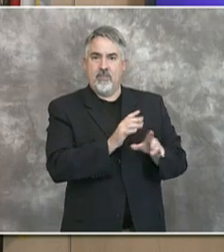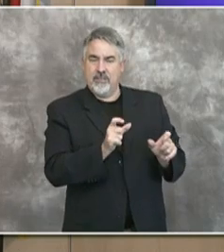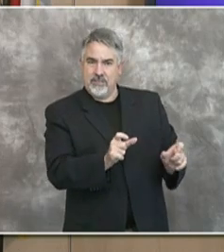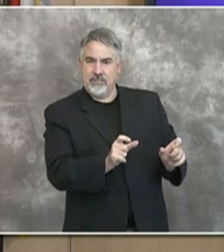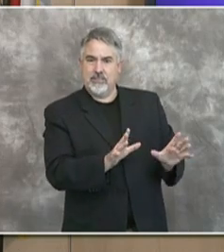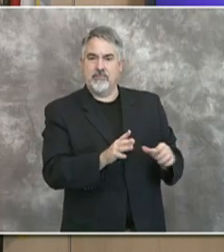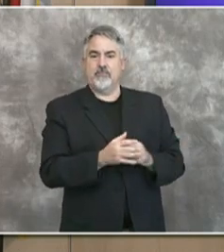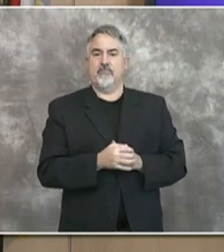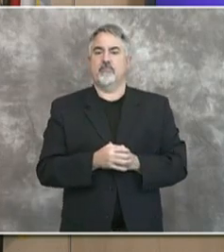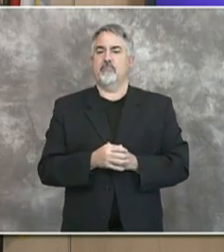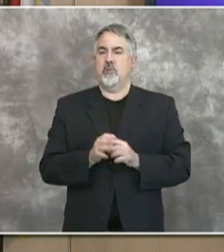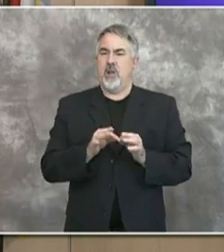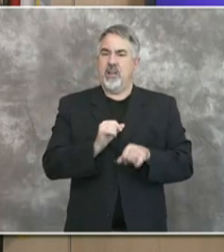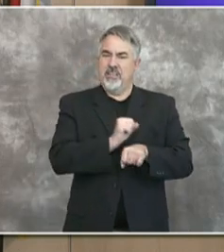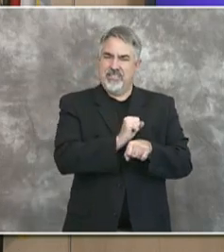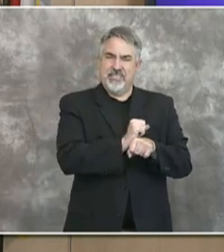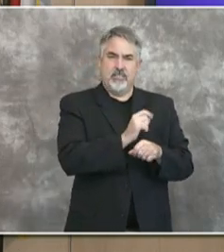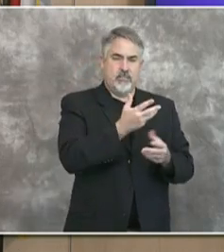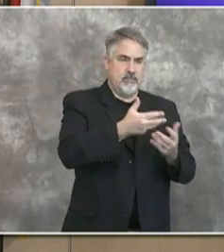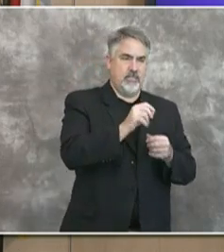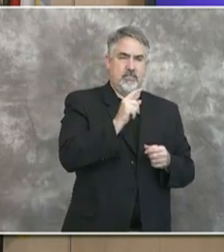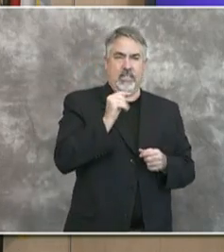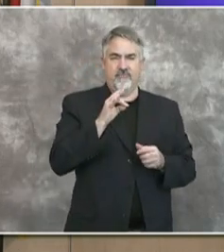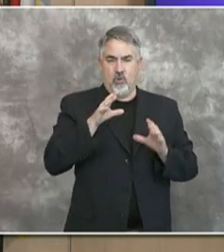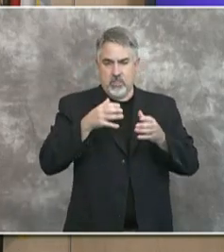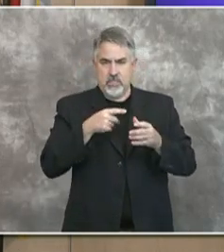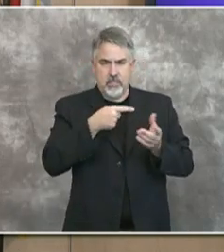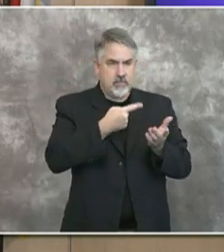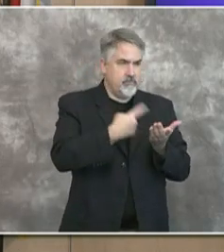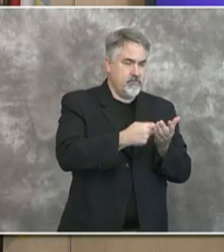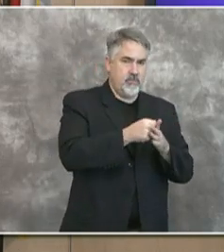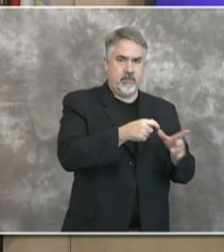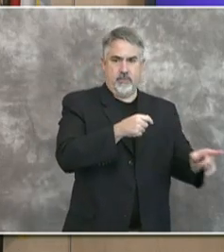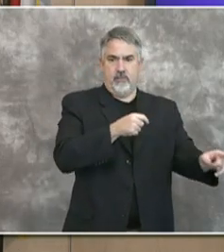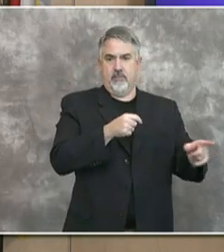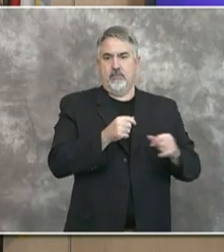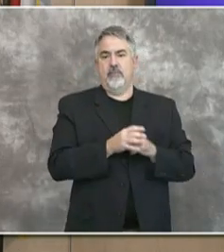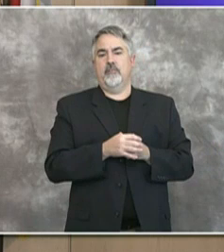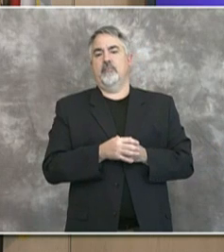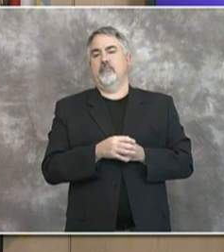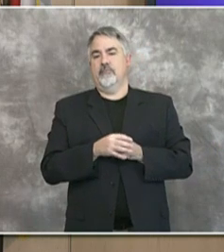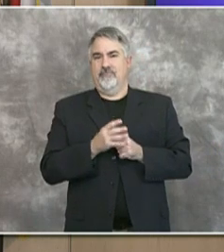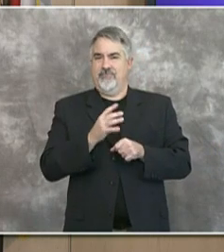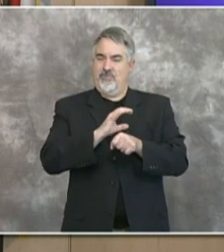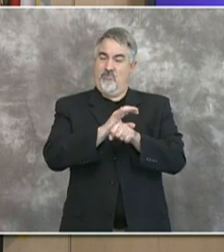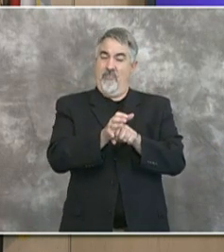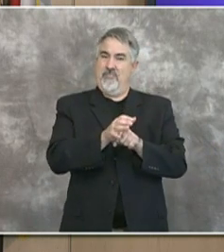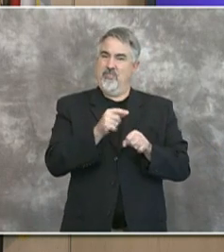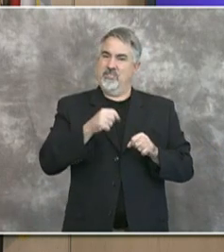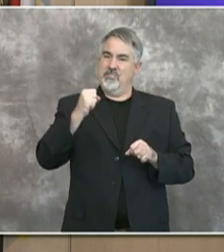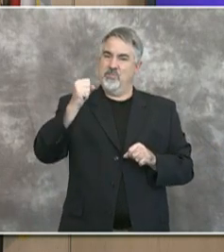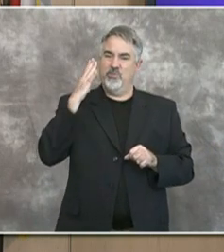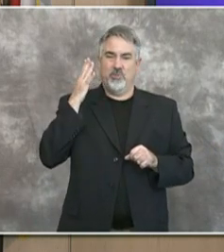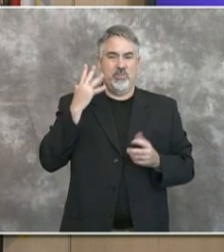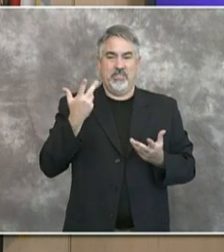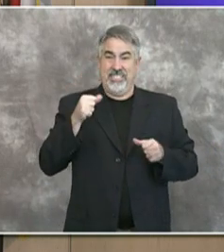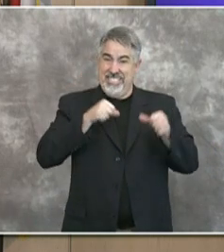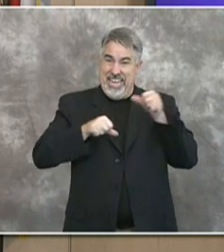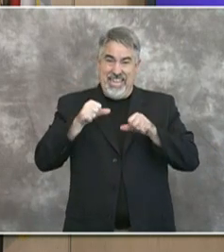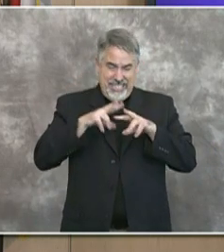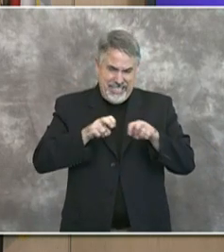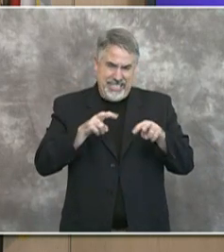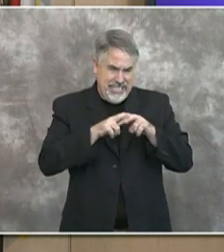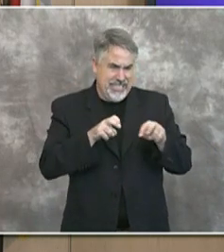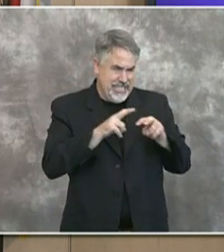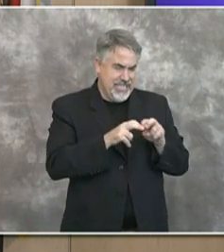task force to look at this issue. This is a novel virus, and scientists are still learning much about the virus and how it